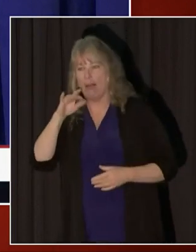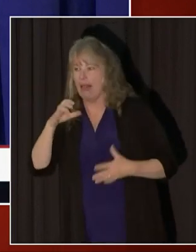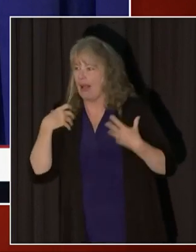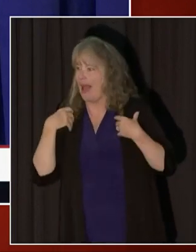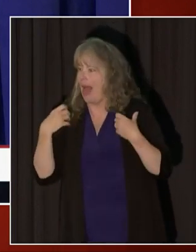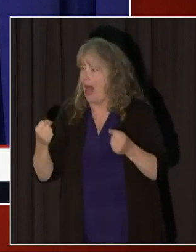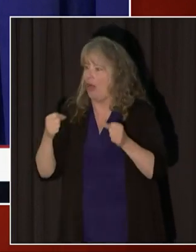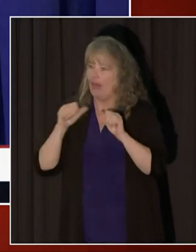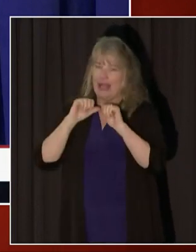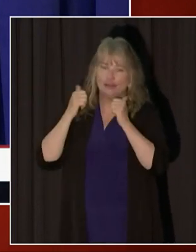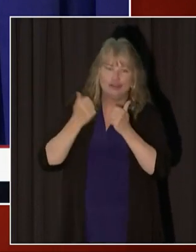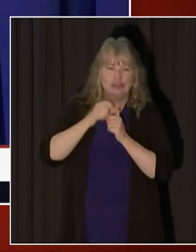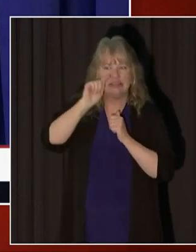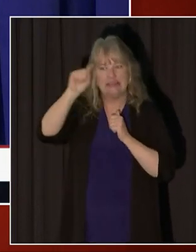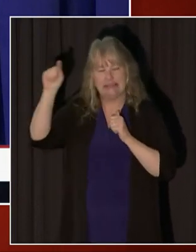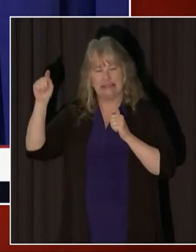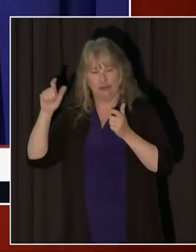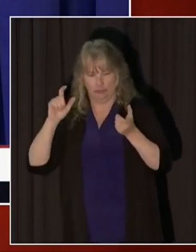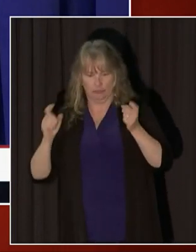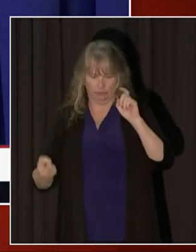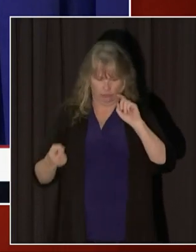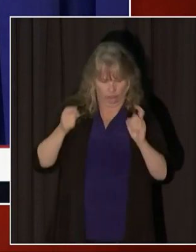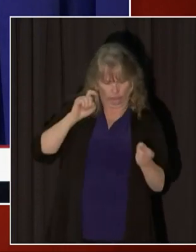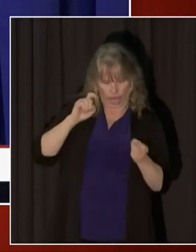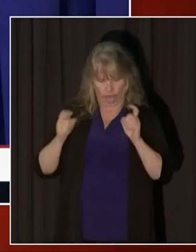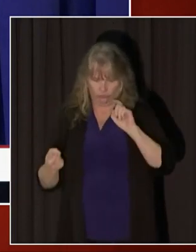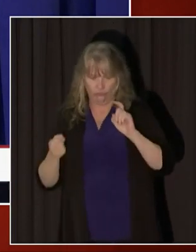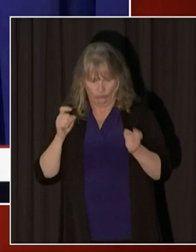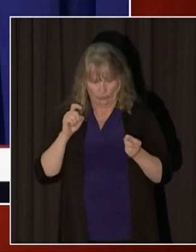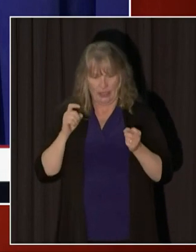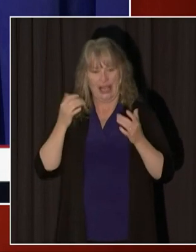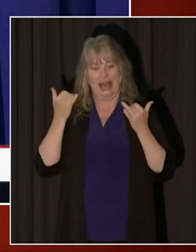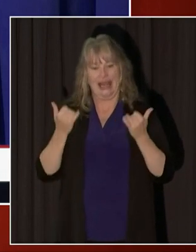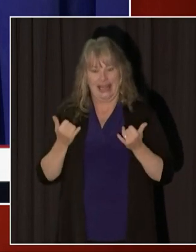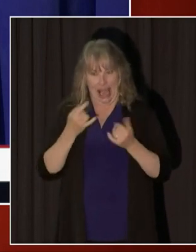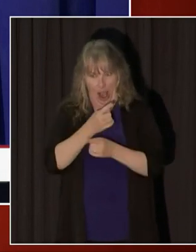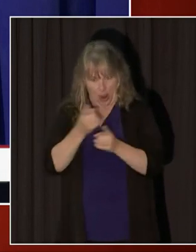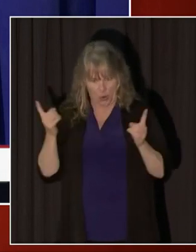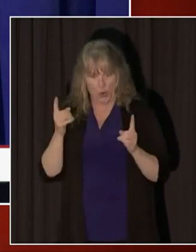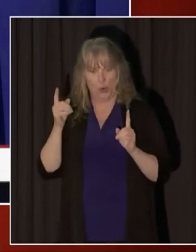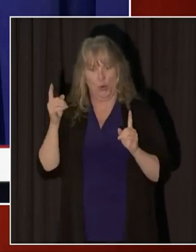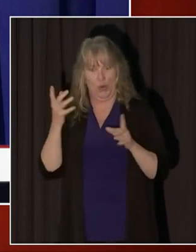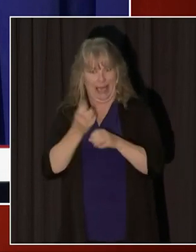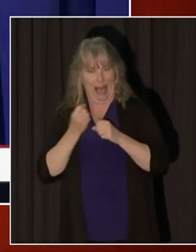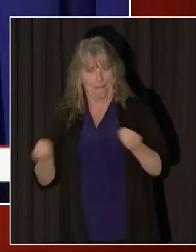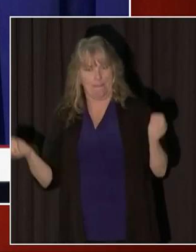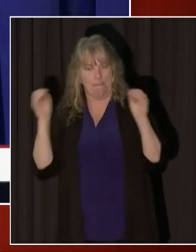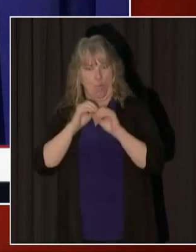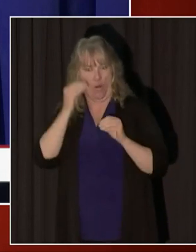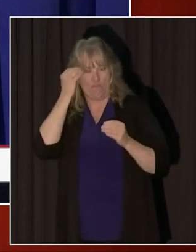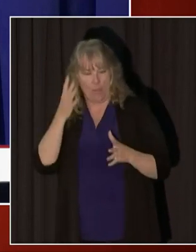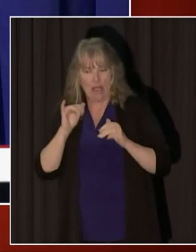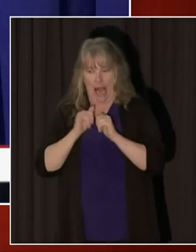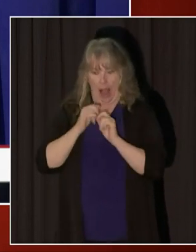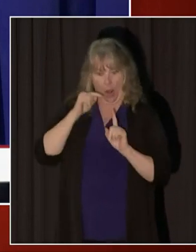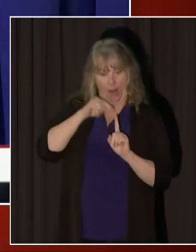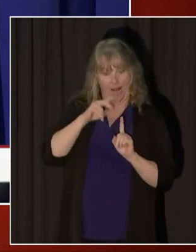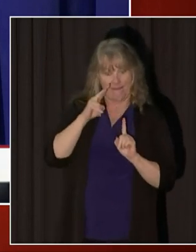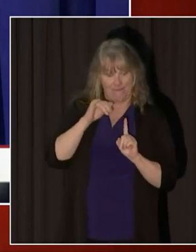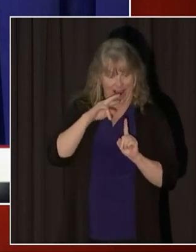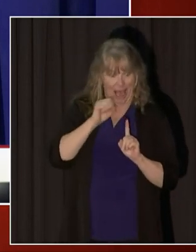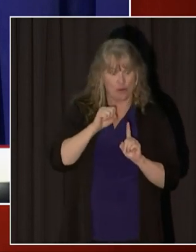agencies, are refining their epi curves, you are now hearing more information about how virus may have been present